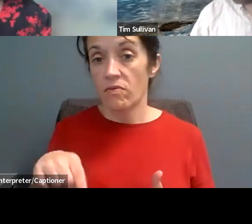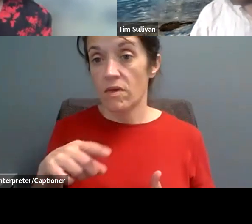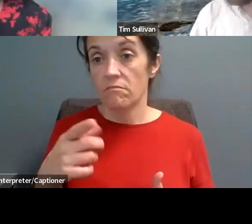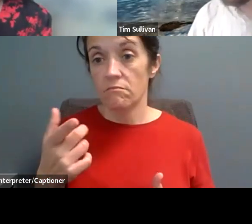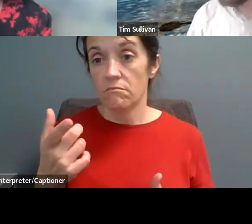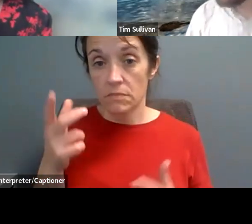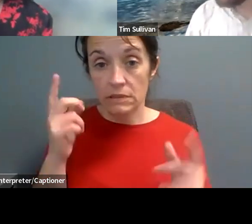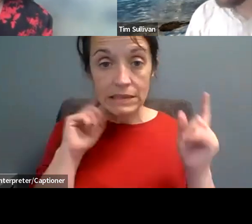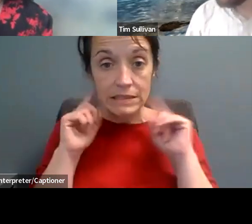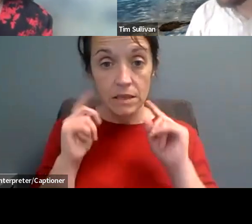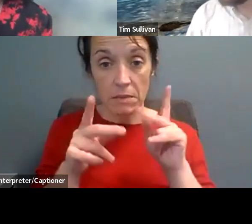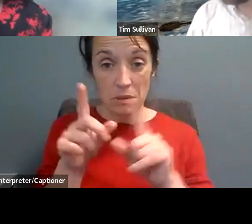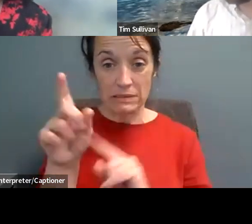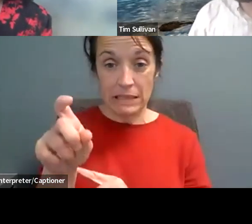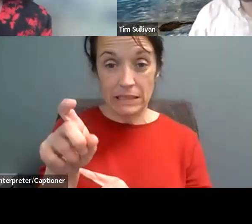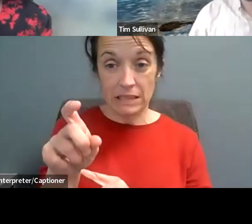next strategic plan.